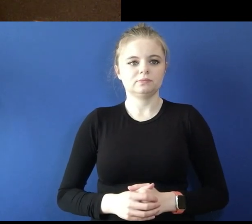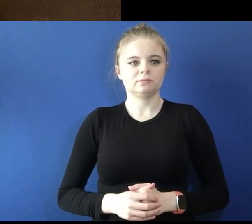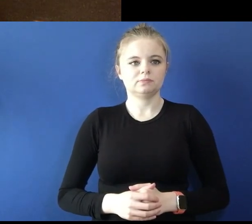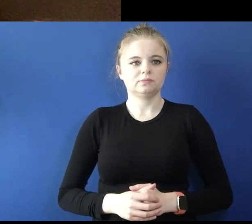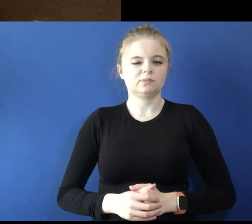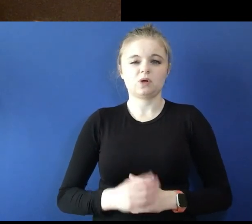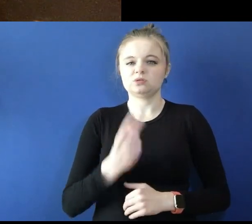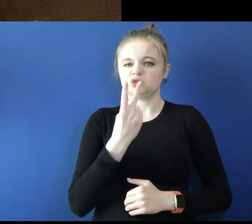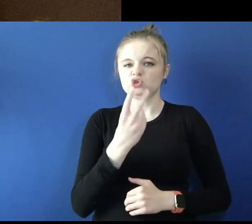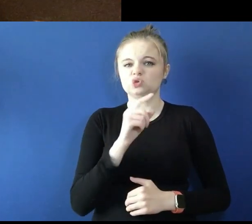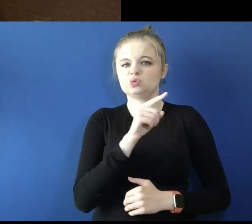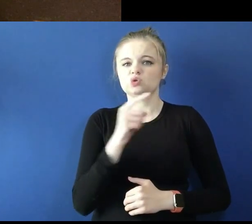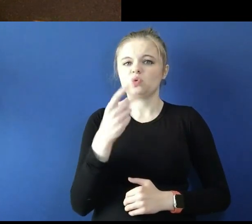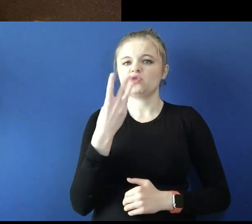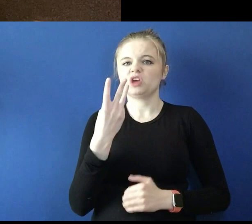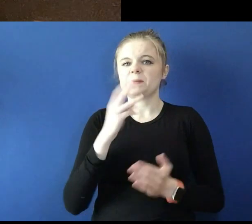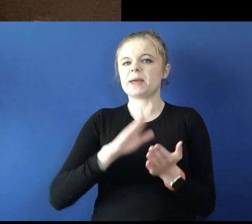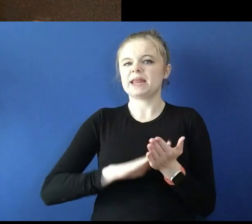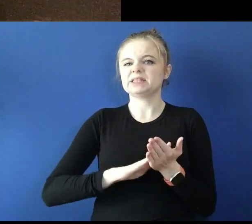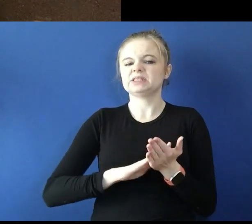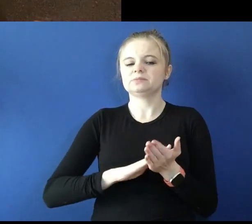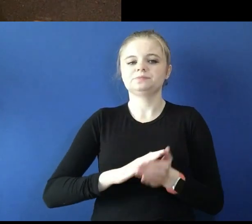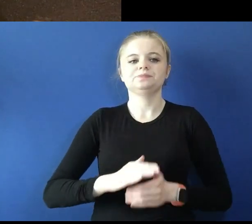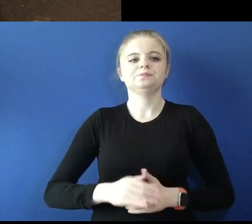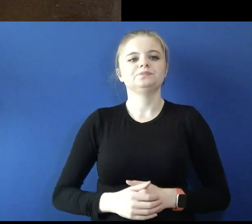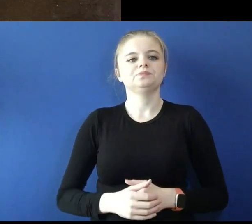Just 2 or 3 minutes.